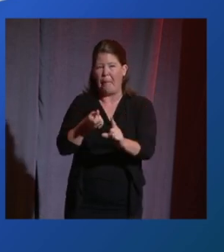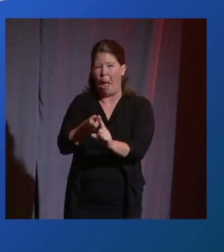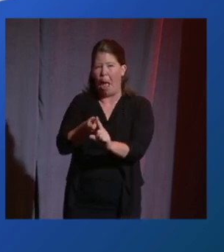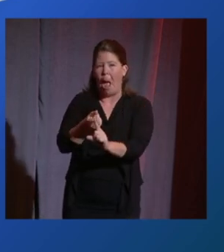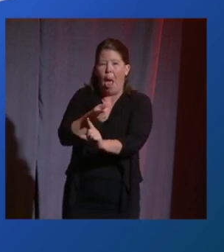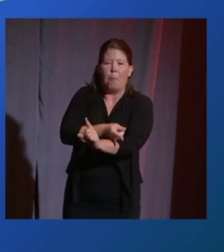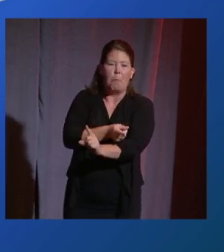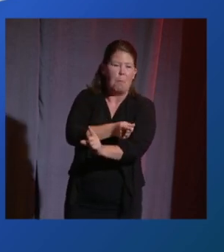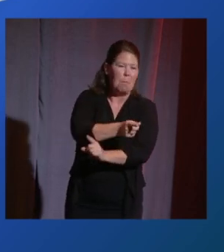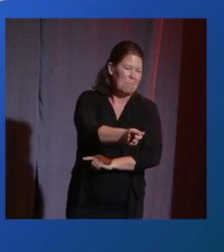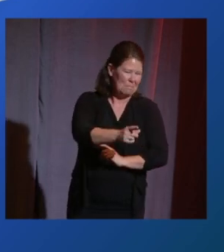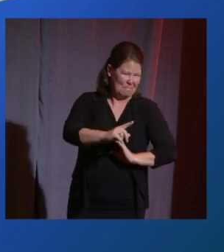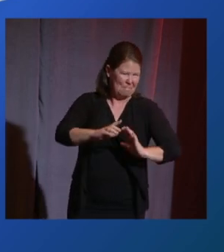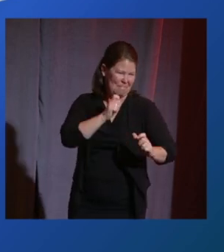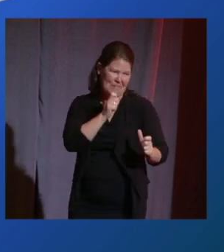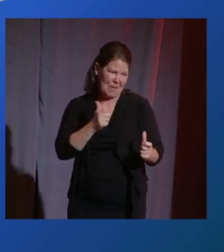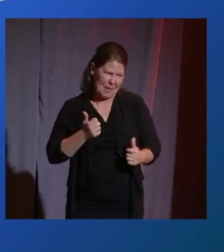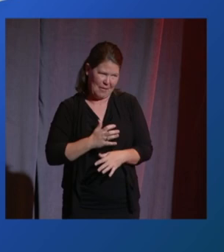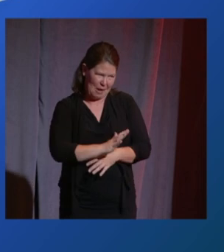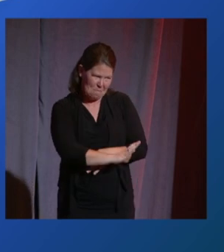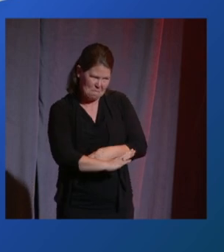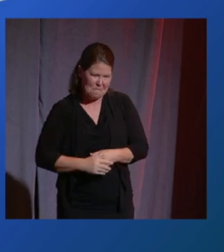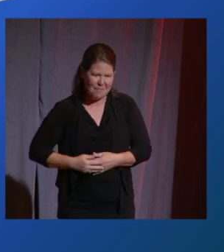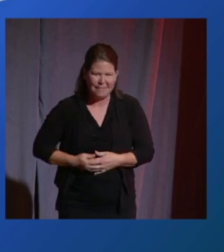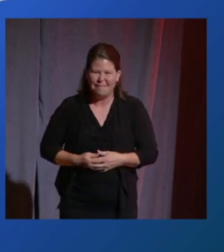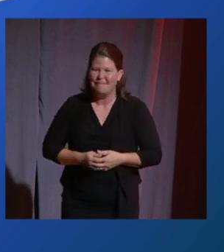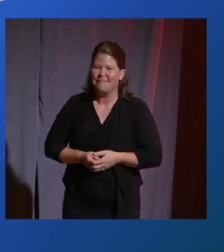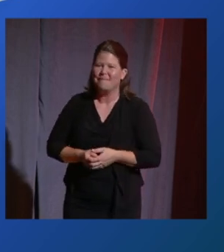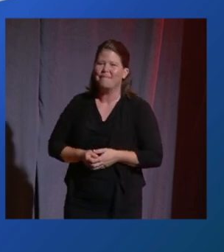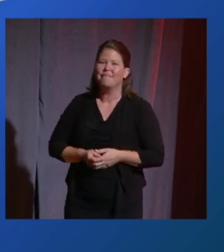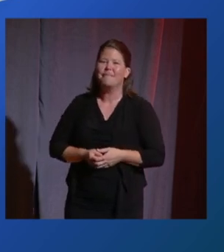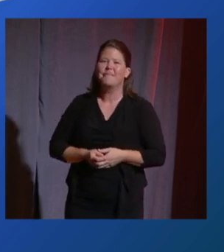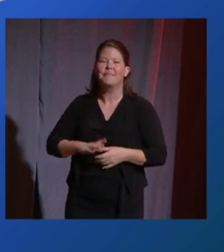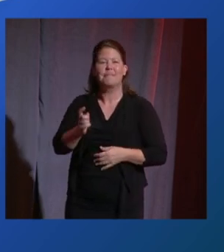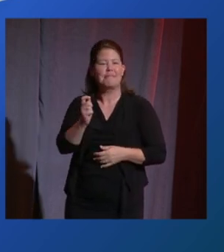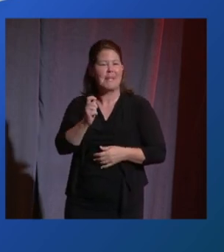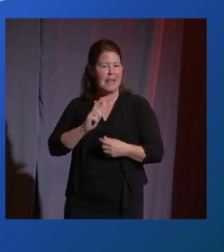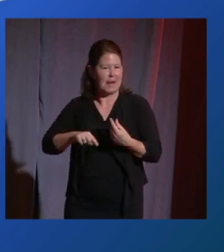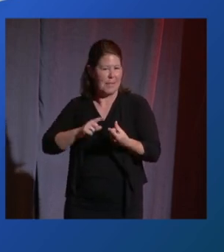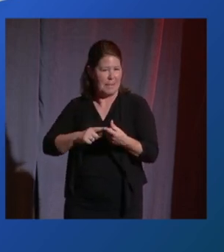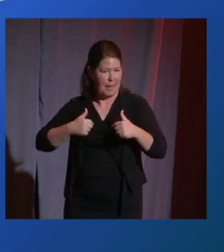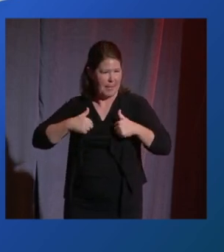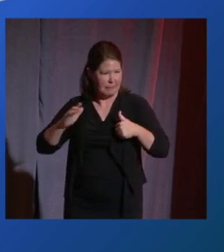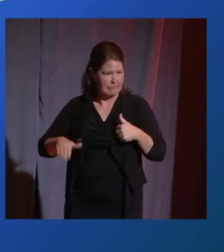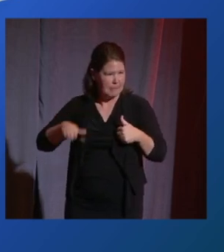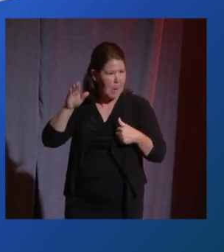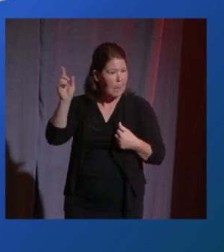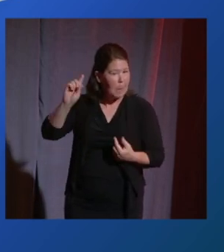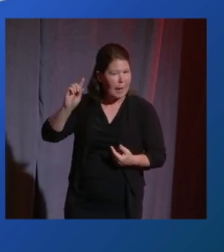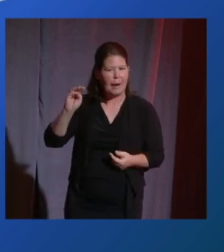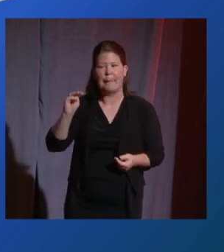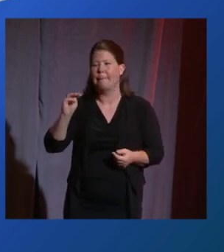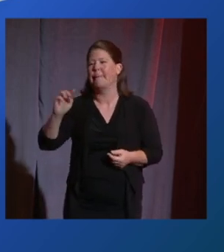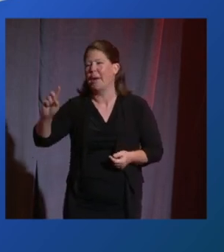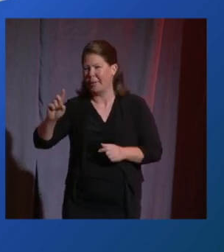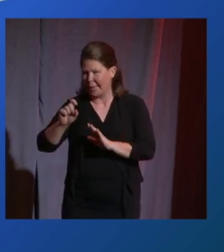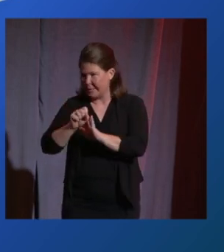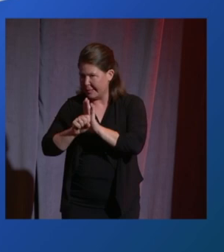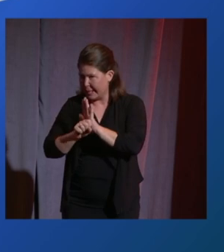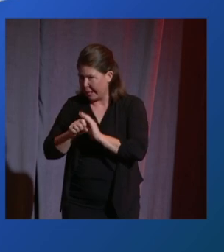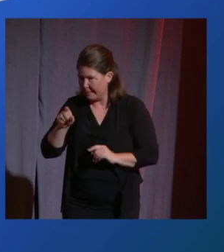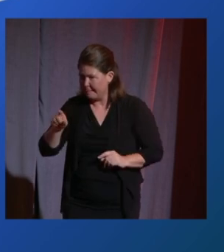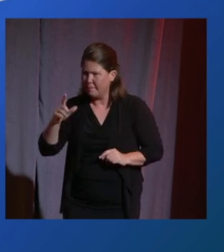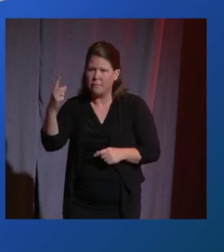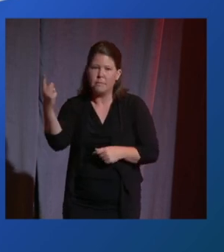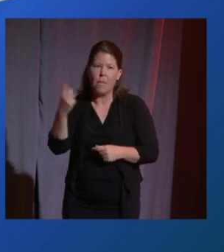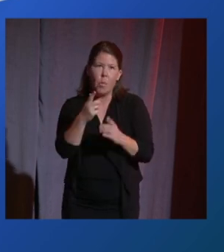about today so a little bit about me I grew up in the state of Maryland and I always wanted to work